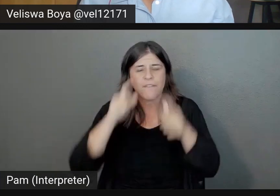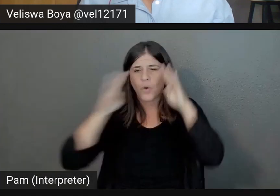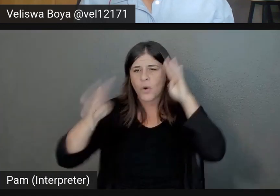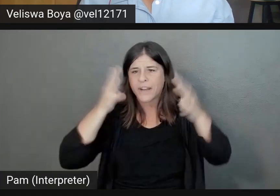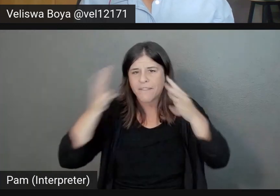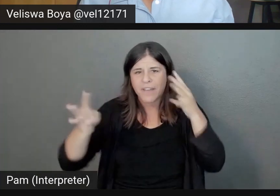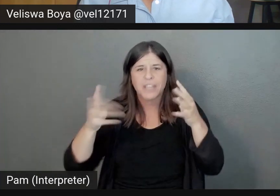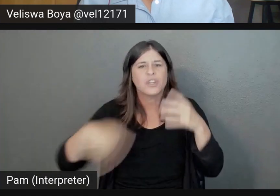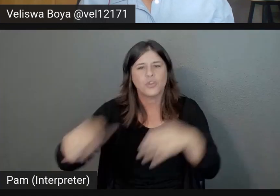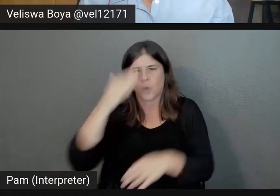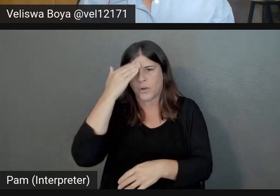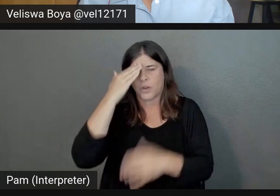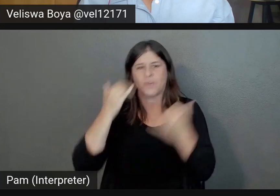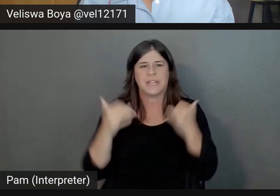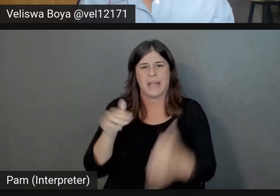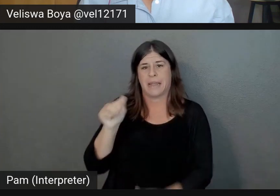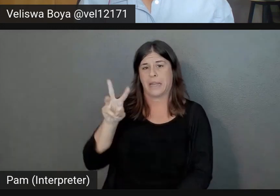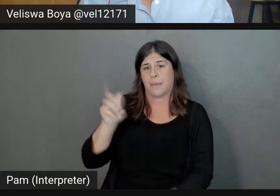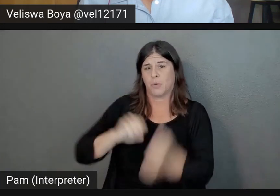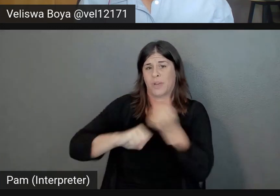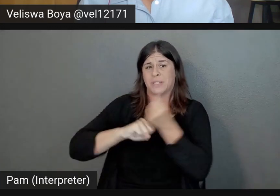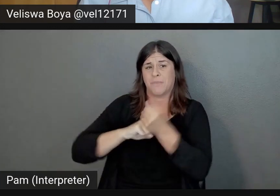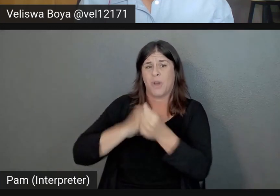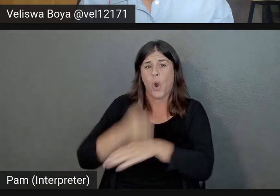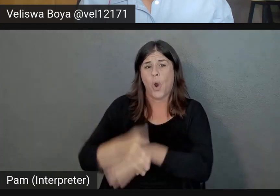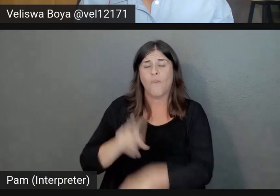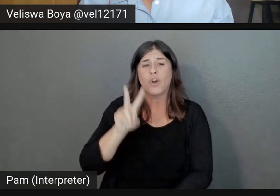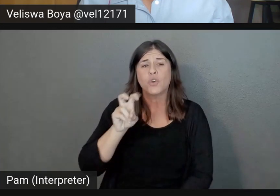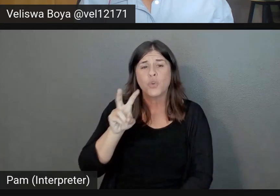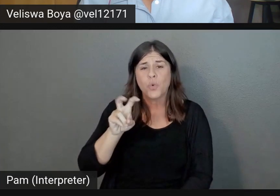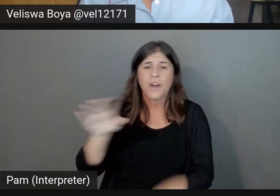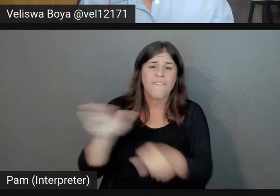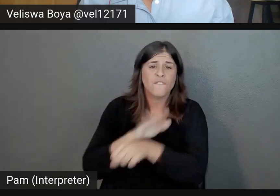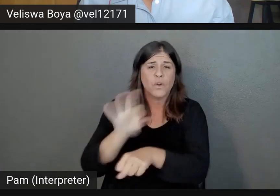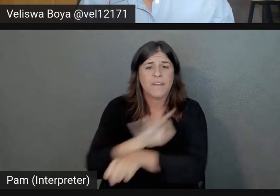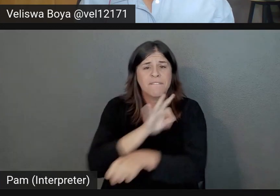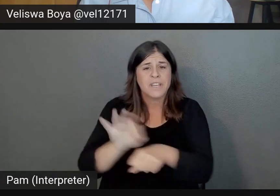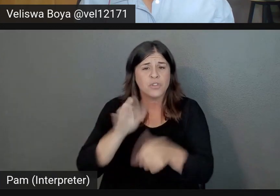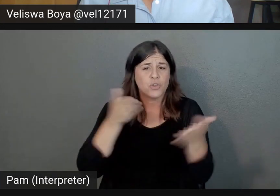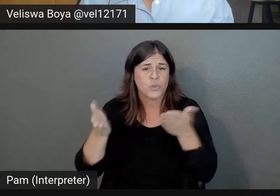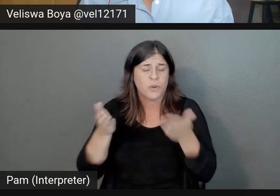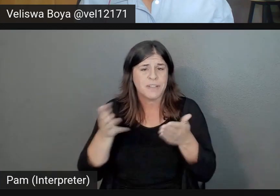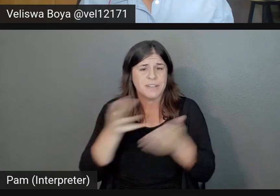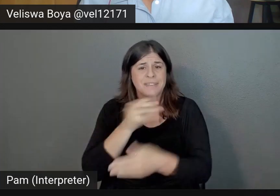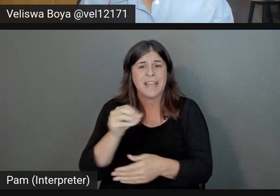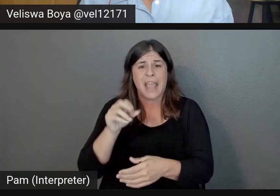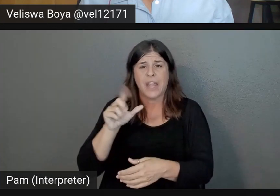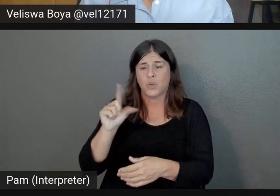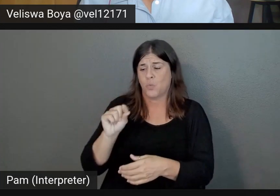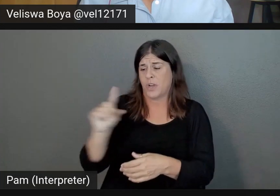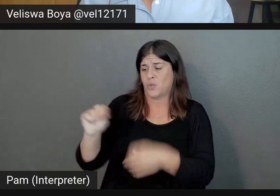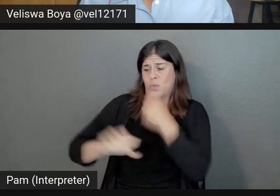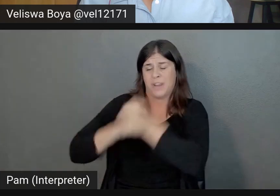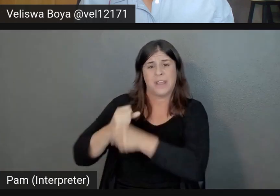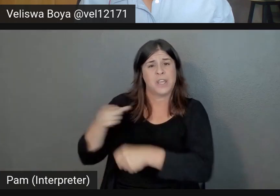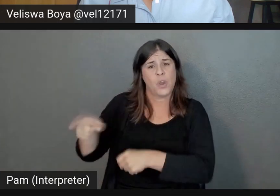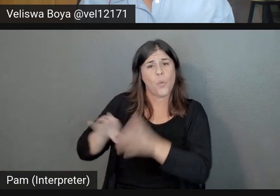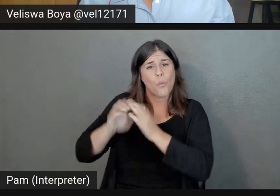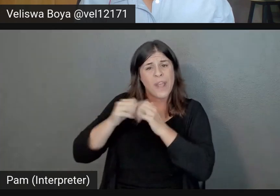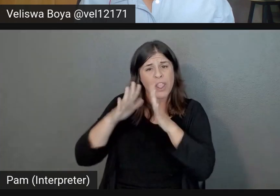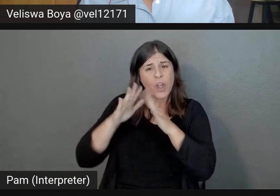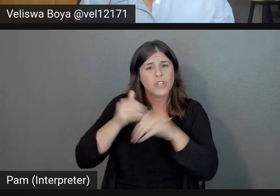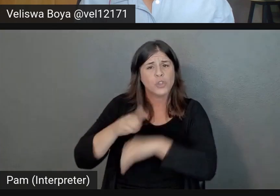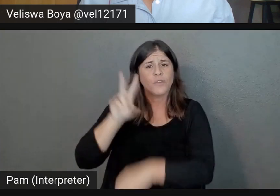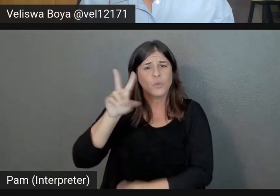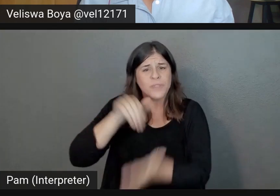you're aware, today AWS supports over 200 fully featured services. And in 2020 alone, we launched over